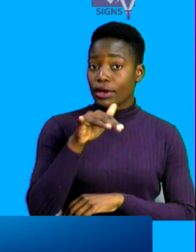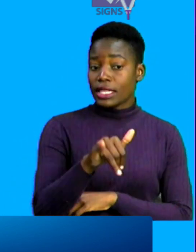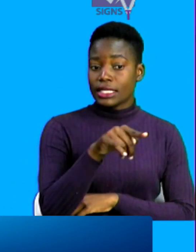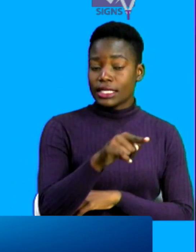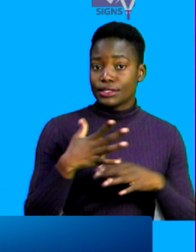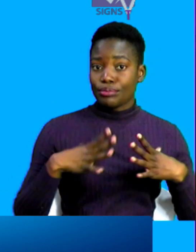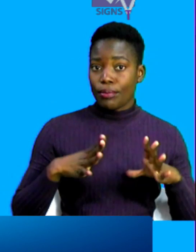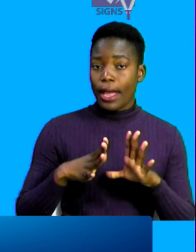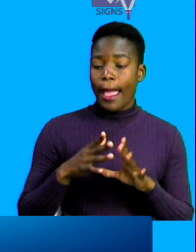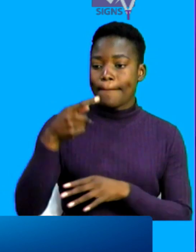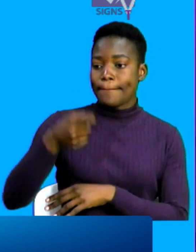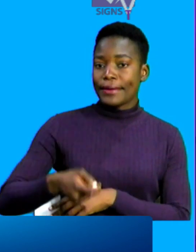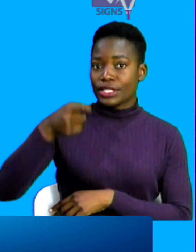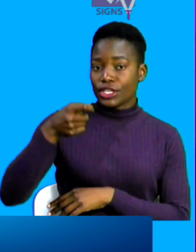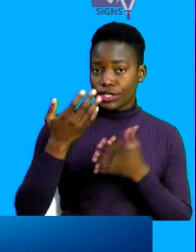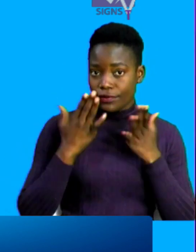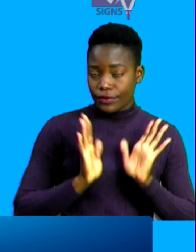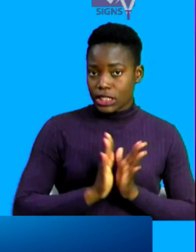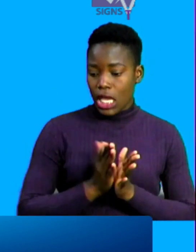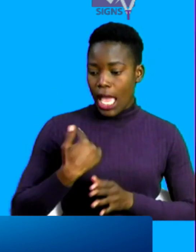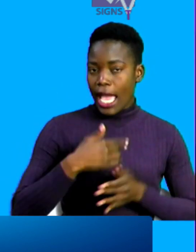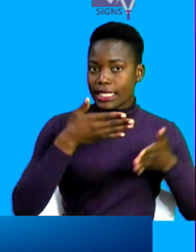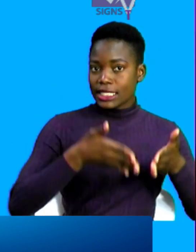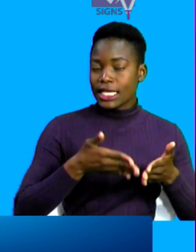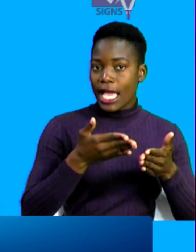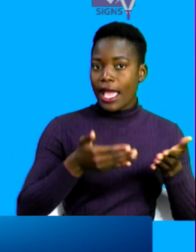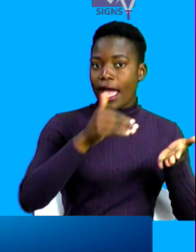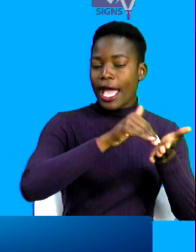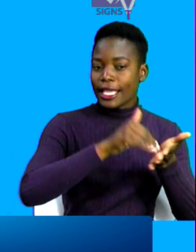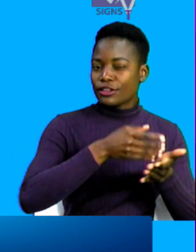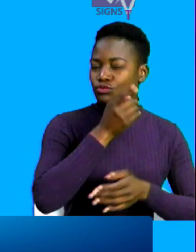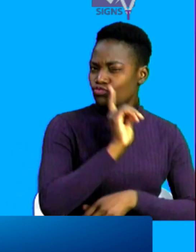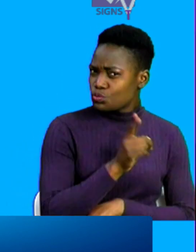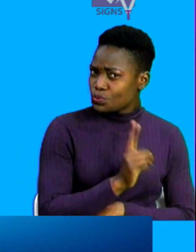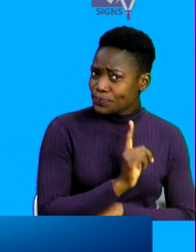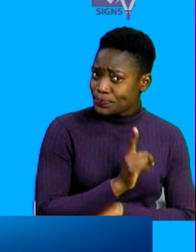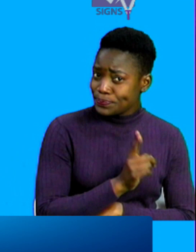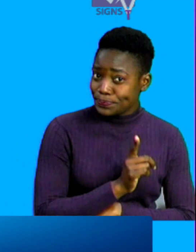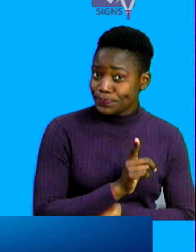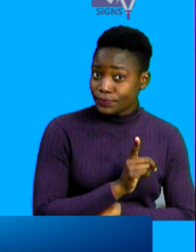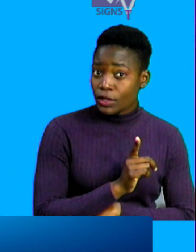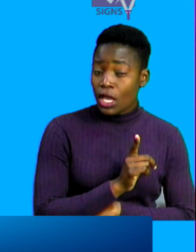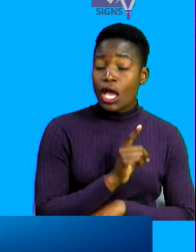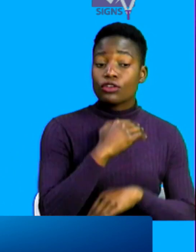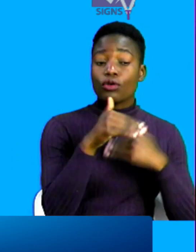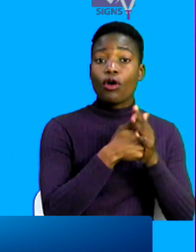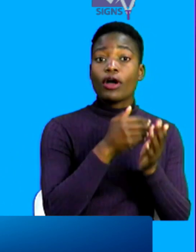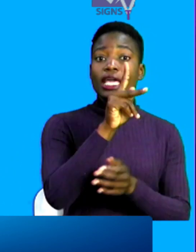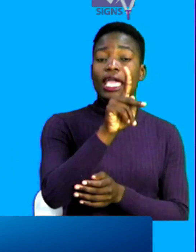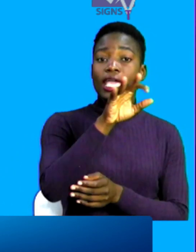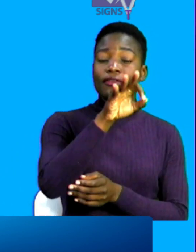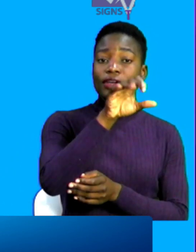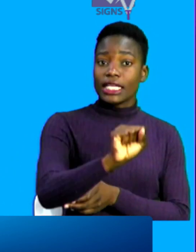people are prosecuted. And we are here again to send a strong warning to all the Kenya Forest